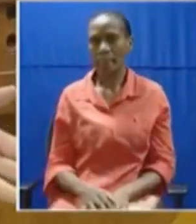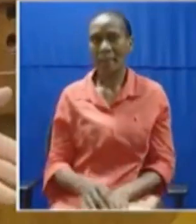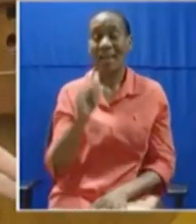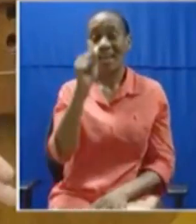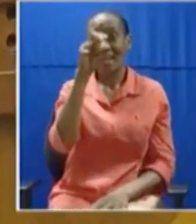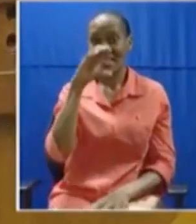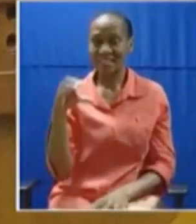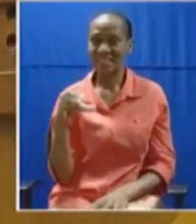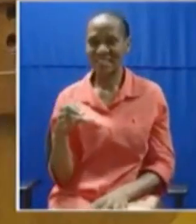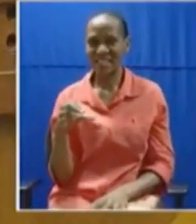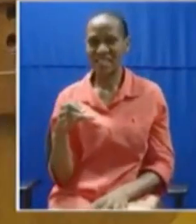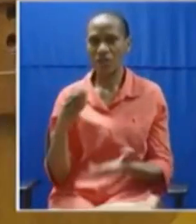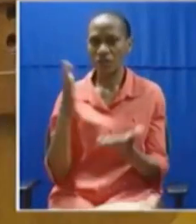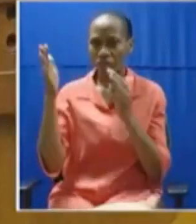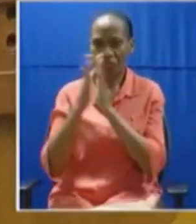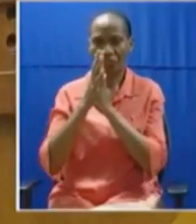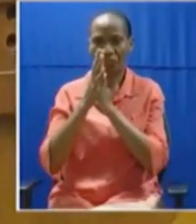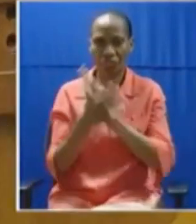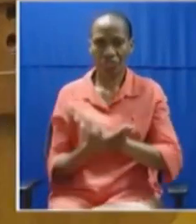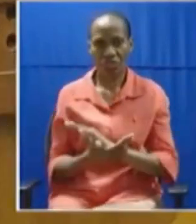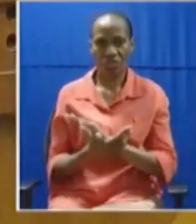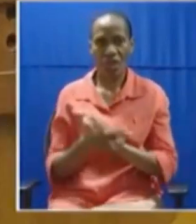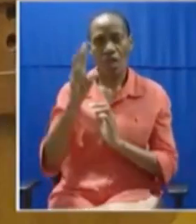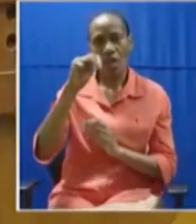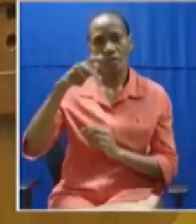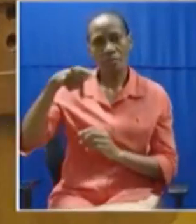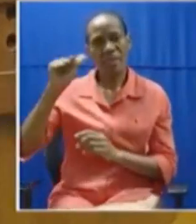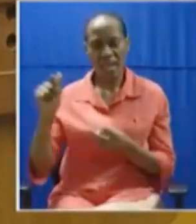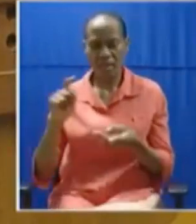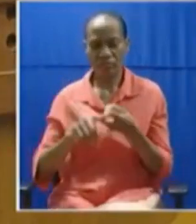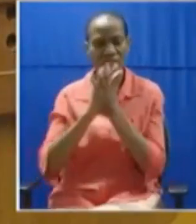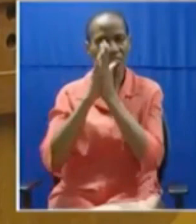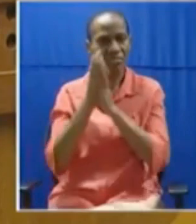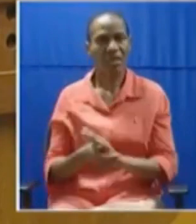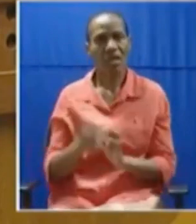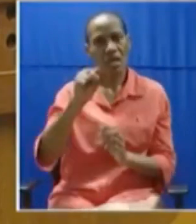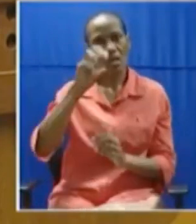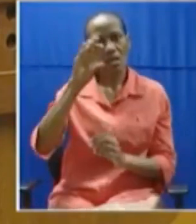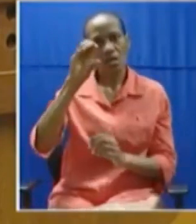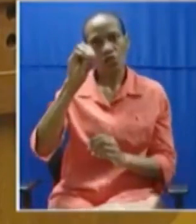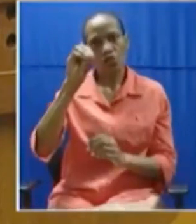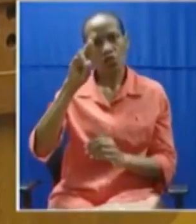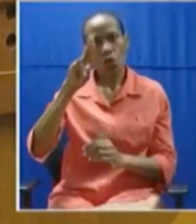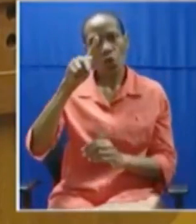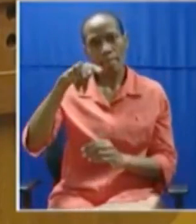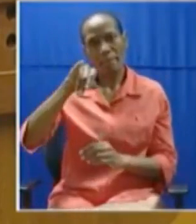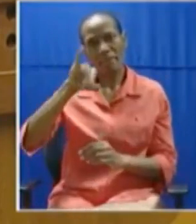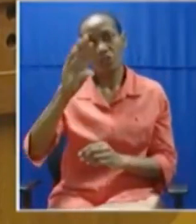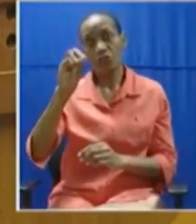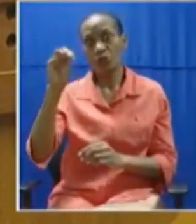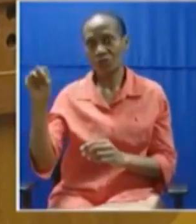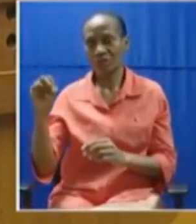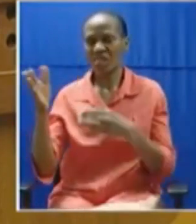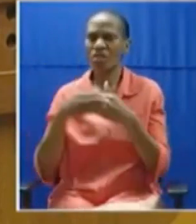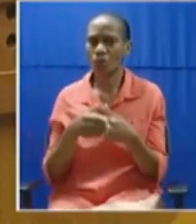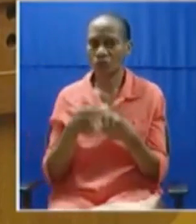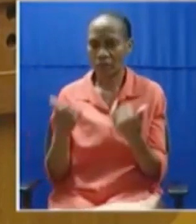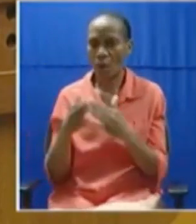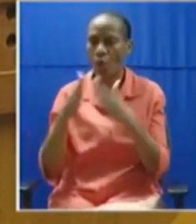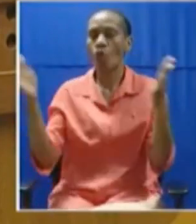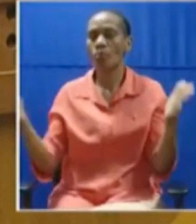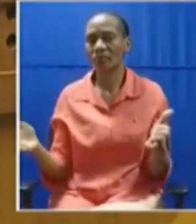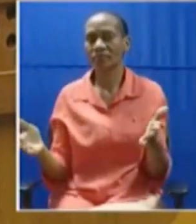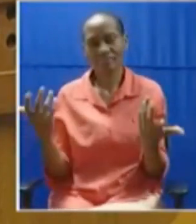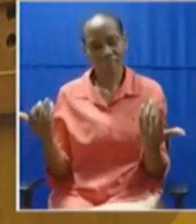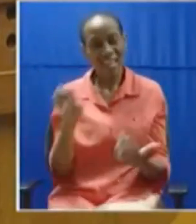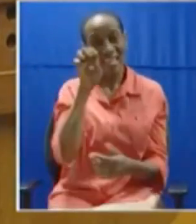the Scorpions and defanged the NPA. Now, the ANC is reopening the Scorpions. The ANC brought us e-tolls. Then the